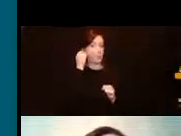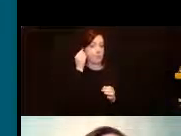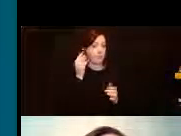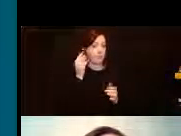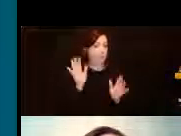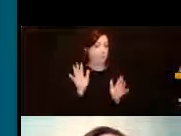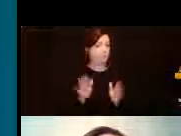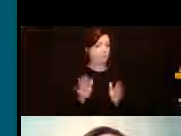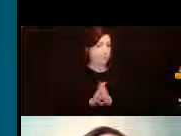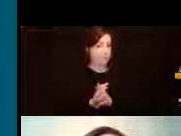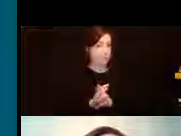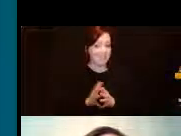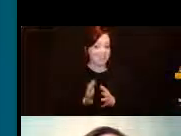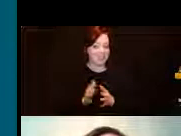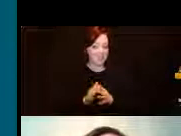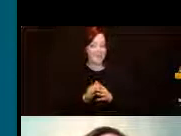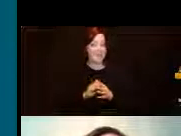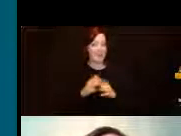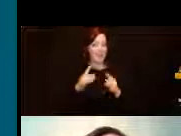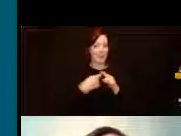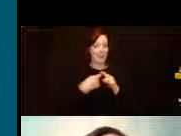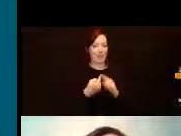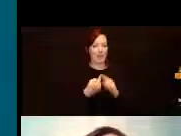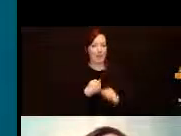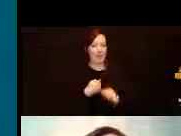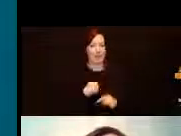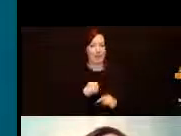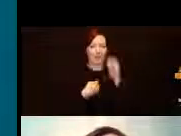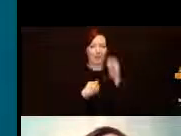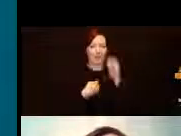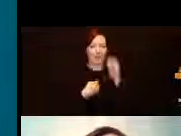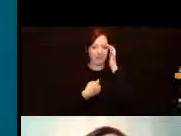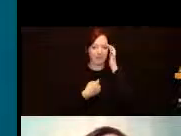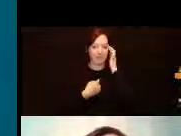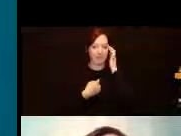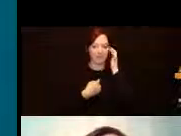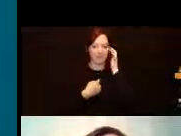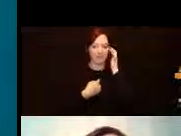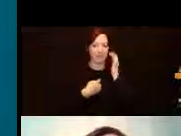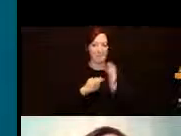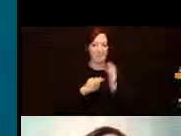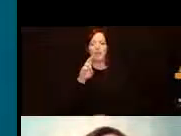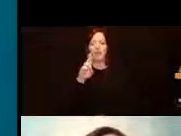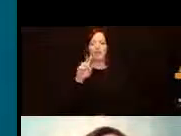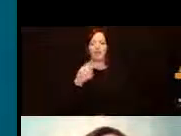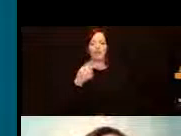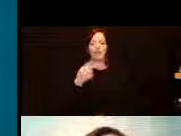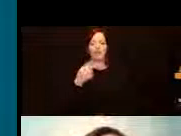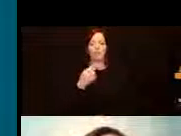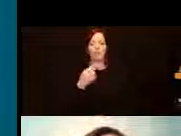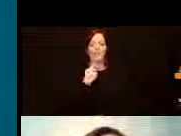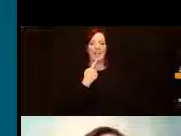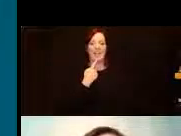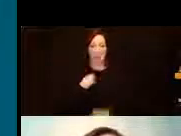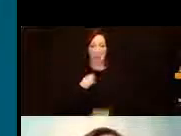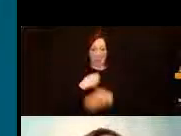So, about me. As Ruth said, I was born deaf. I was diagnosed at about 6 months old, and I received